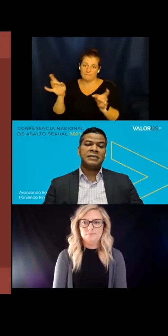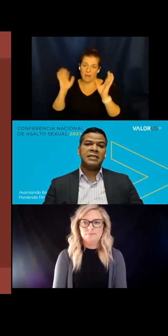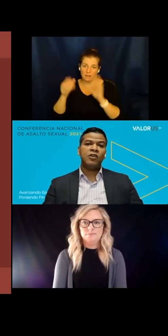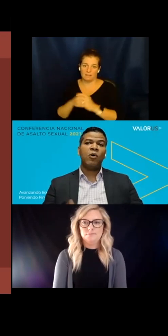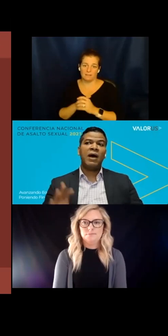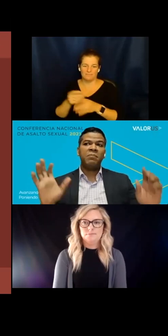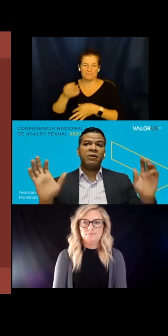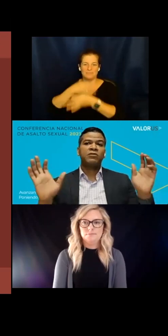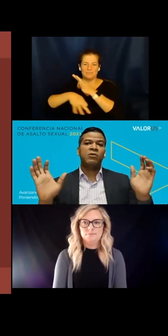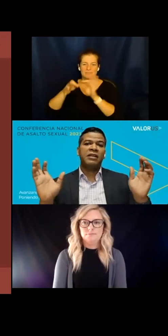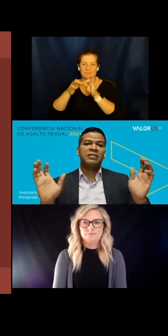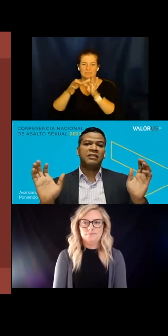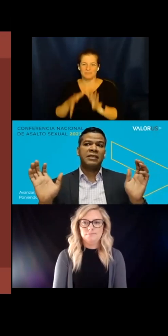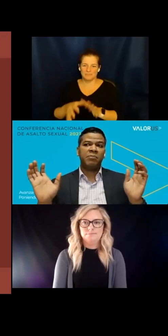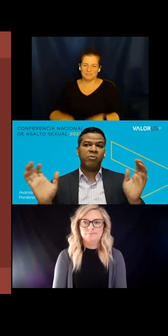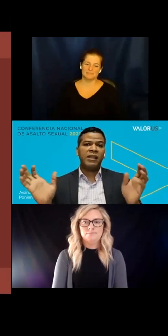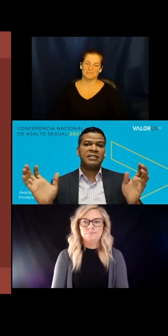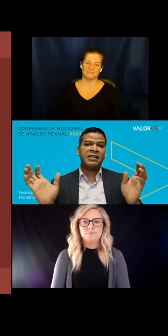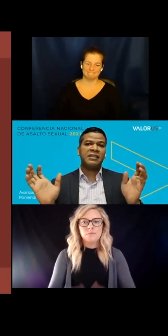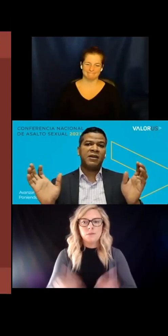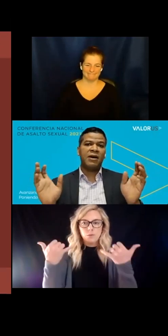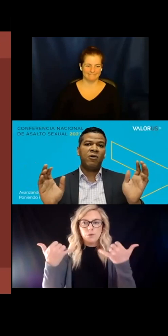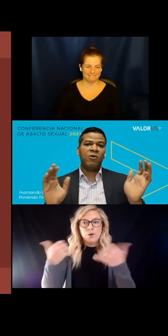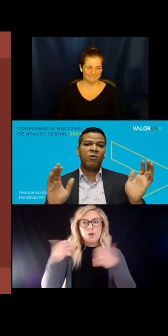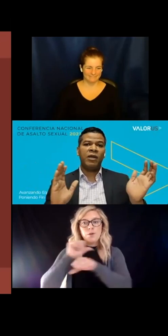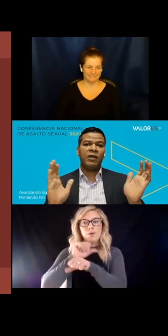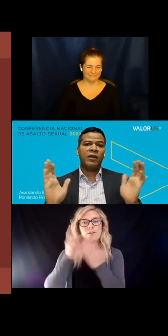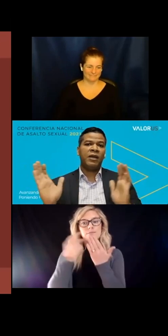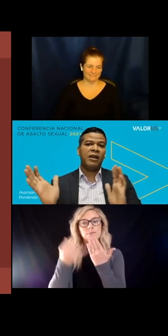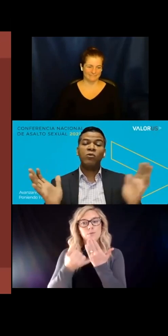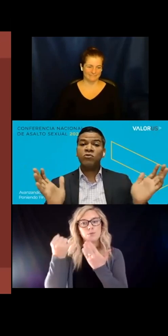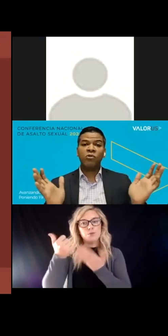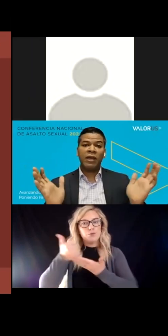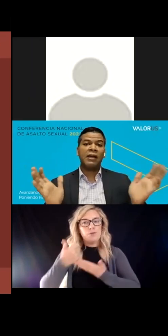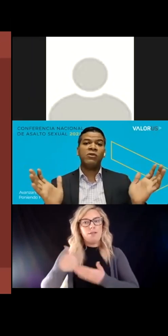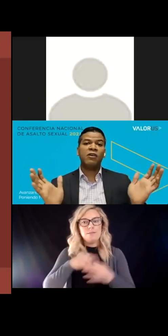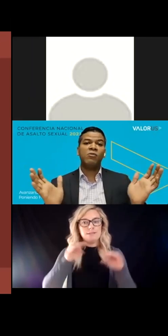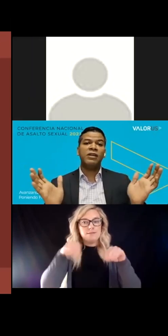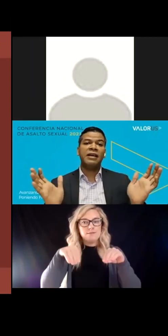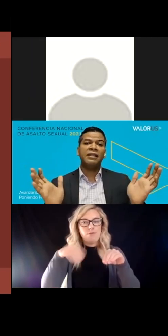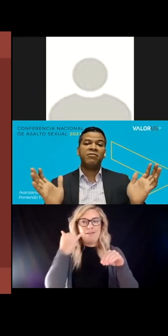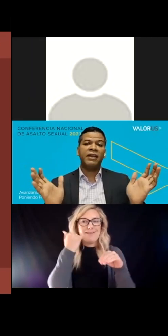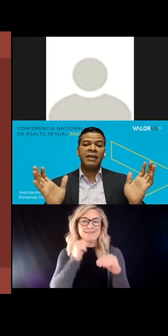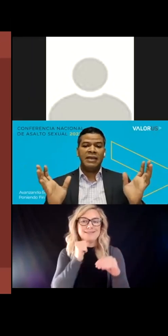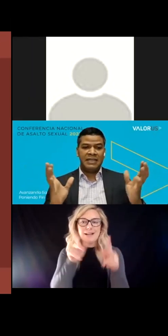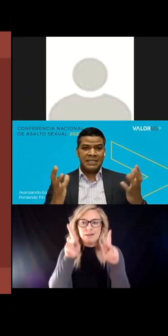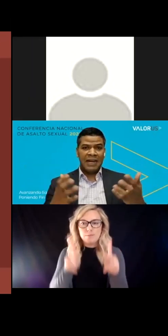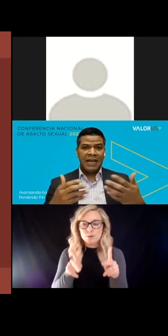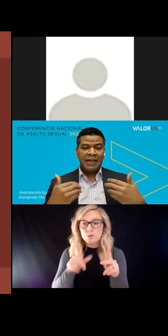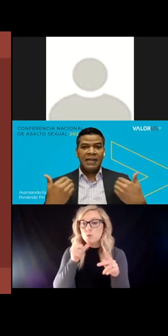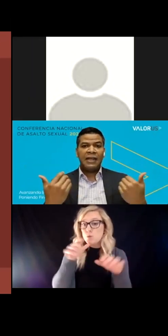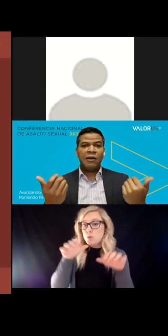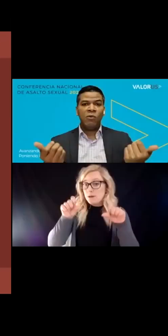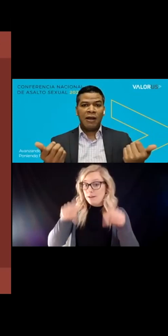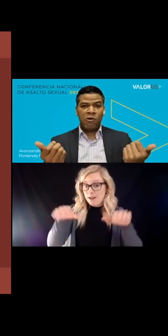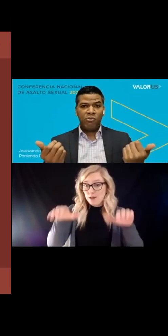project that will help us install in if there aren't persons who can do the work and in any